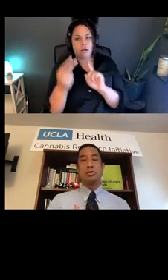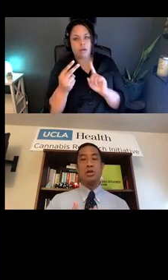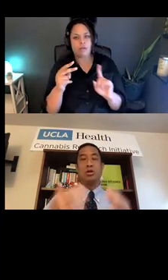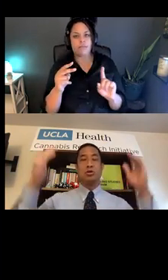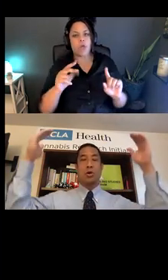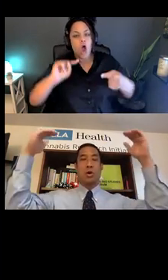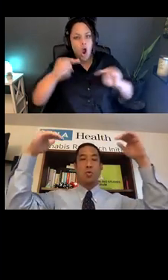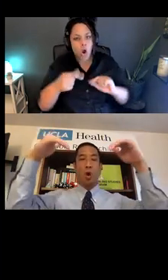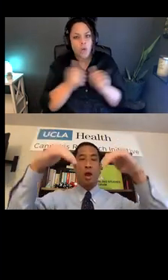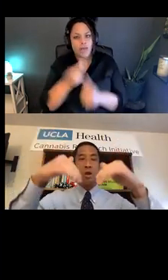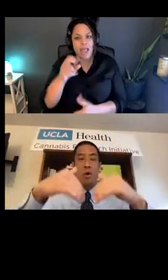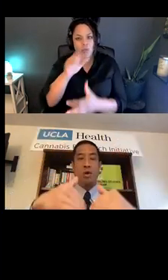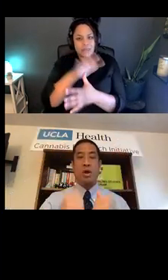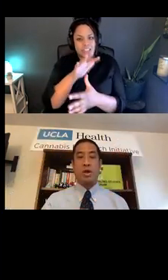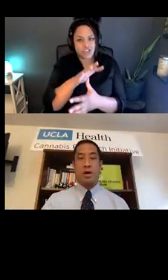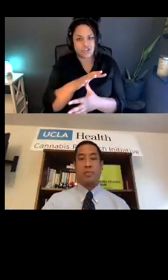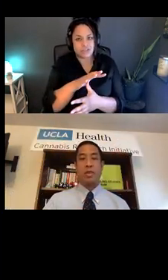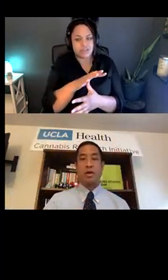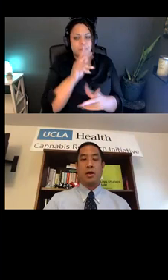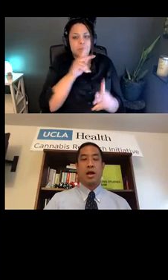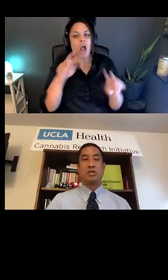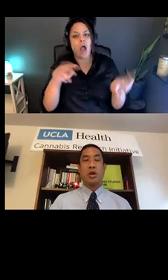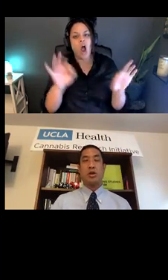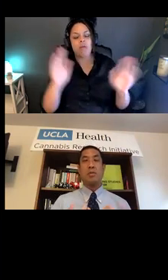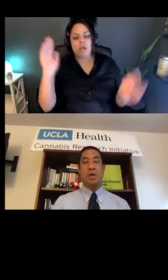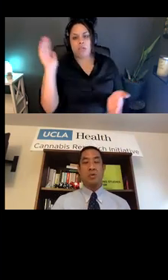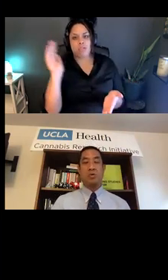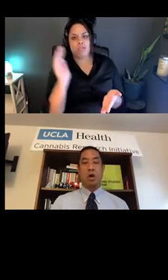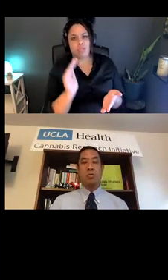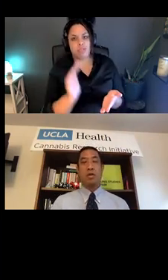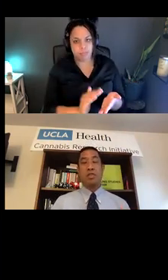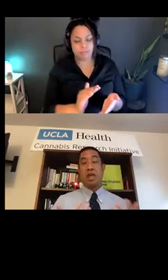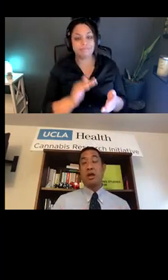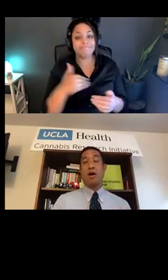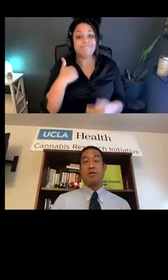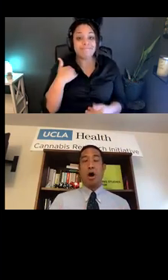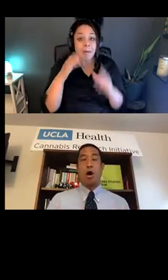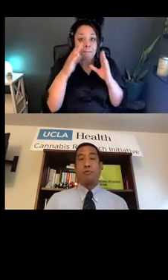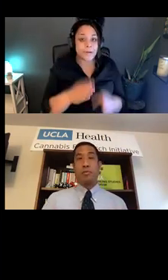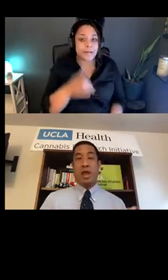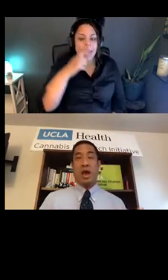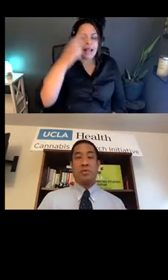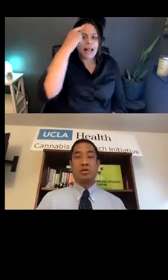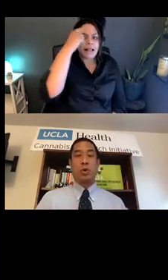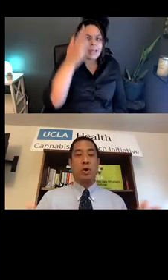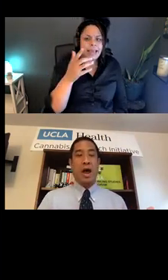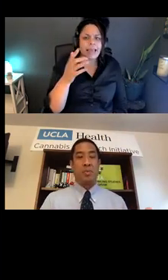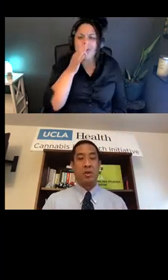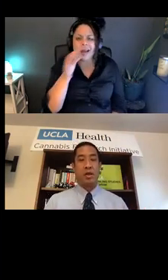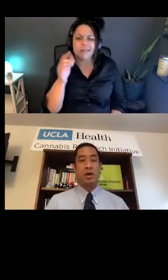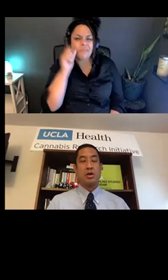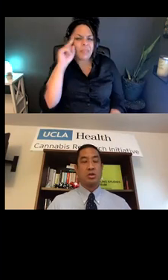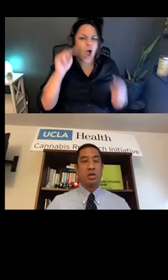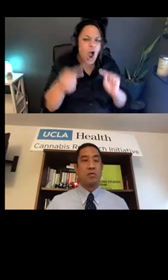school seniors going way, way, way down. And so when young people don't think of harm from cannabis, what will